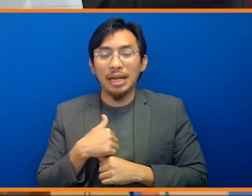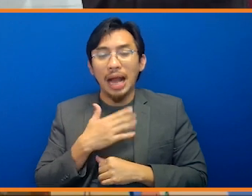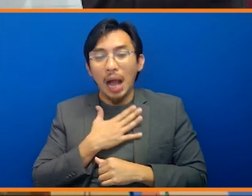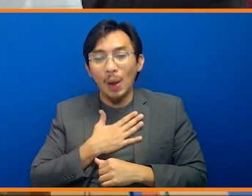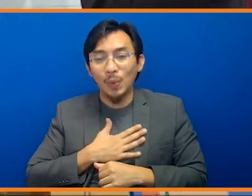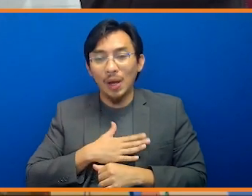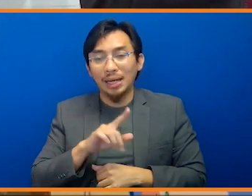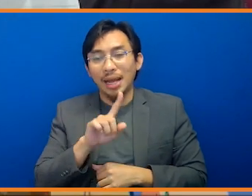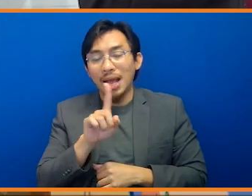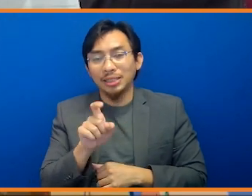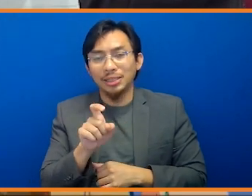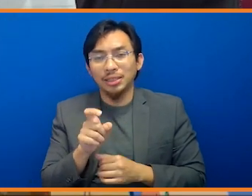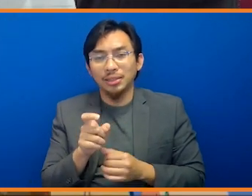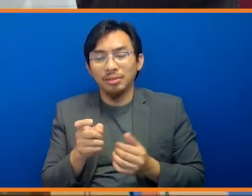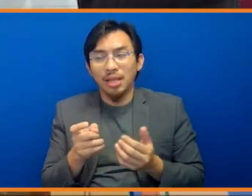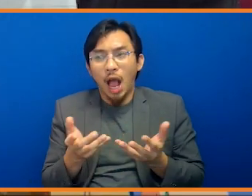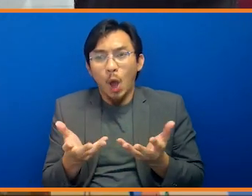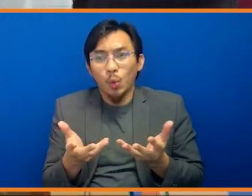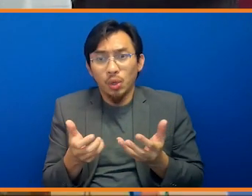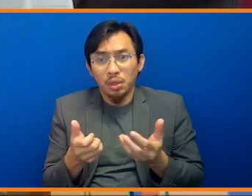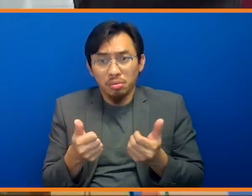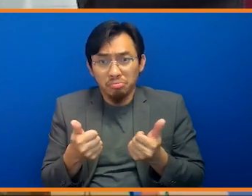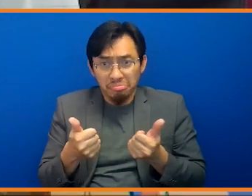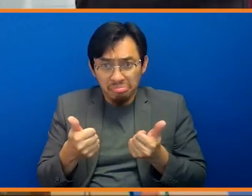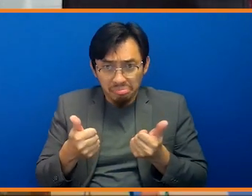I wanna ask about how effective